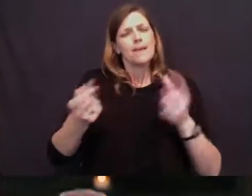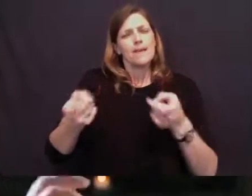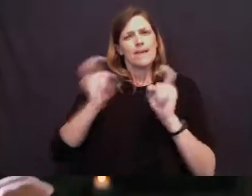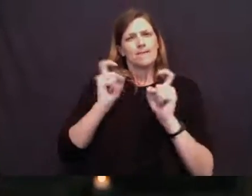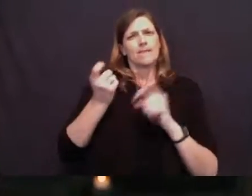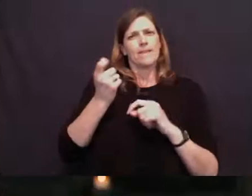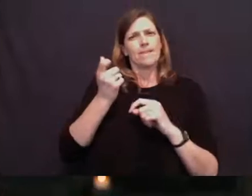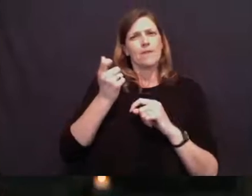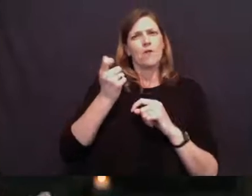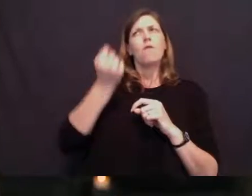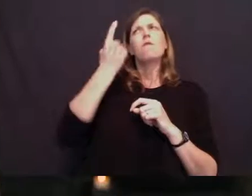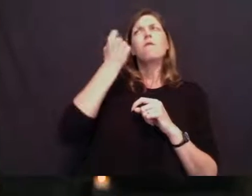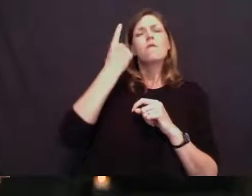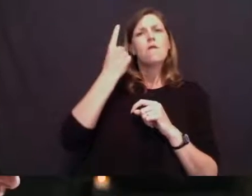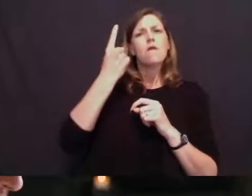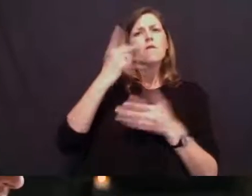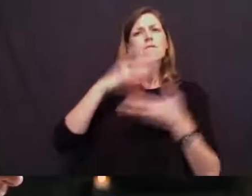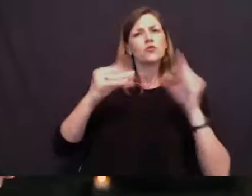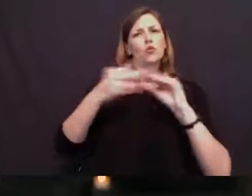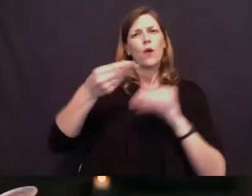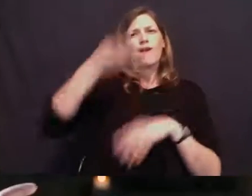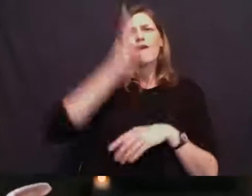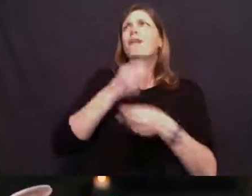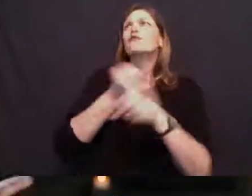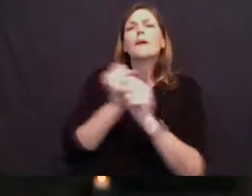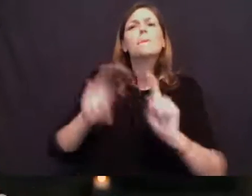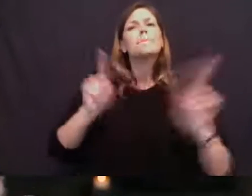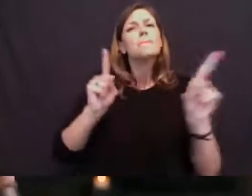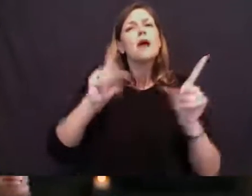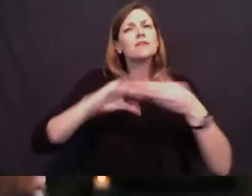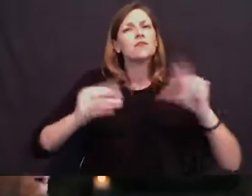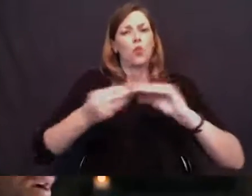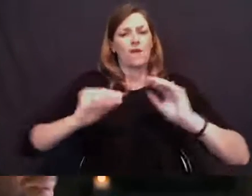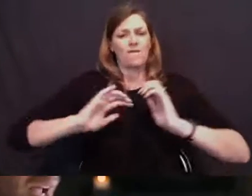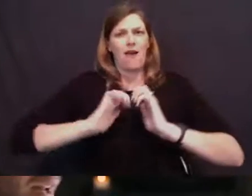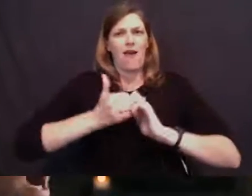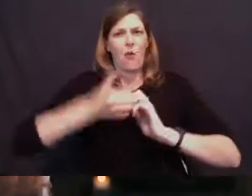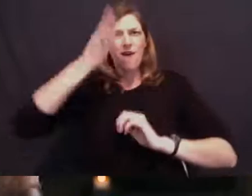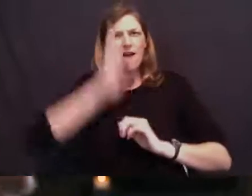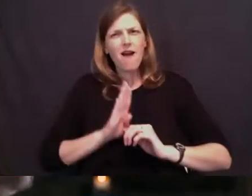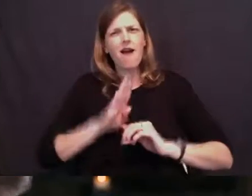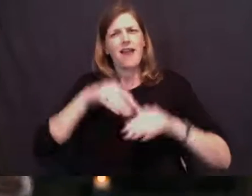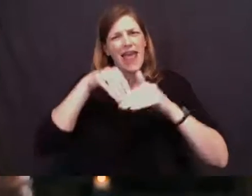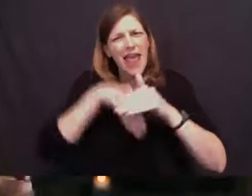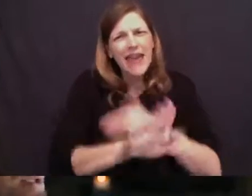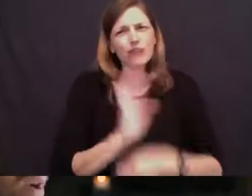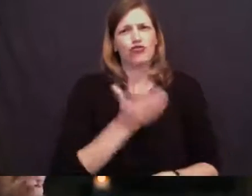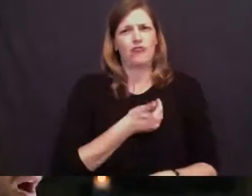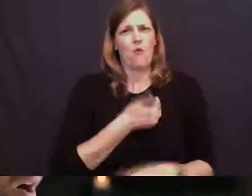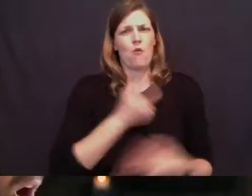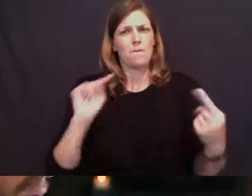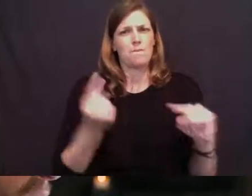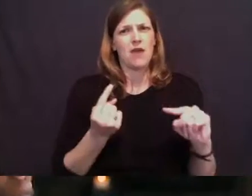the story that God is creating, I want to share with you a story of how God enters into our pain, how God sympathizes